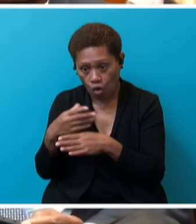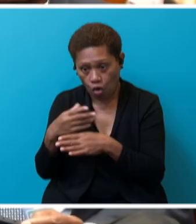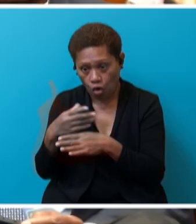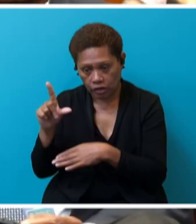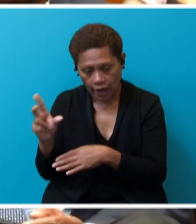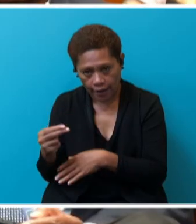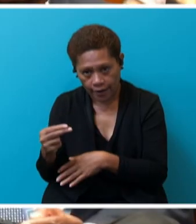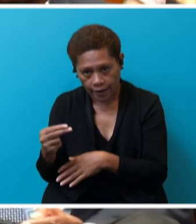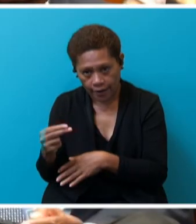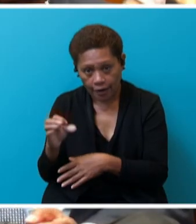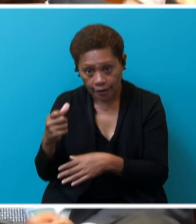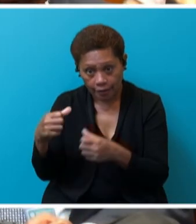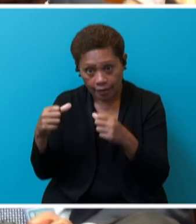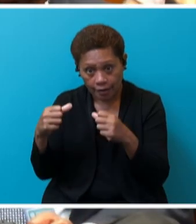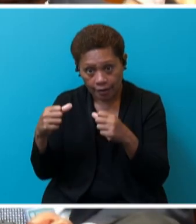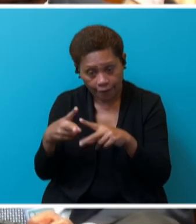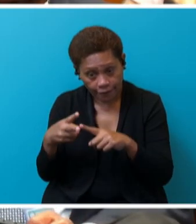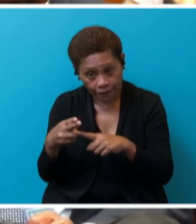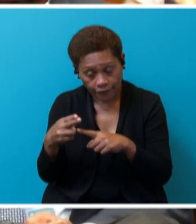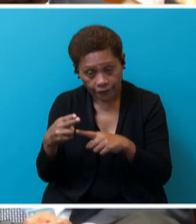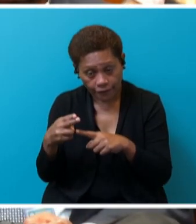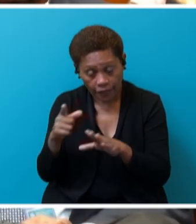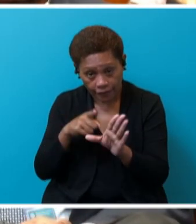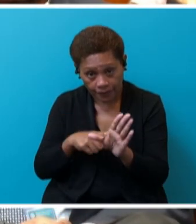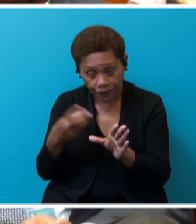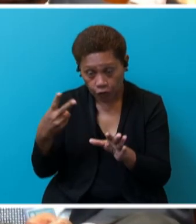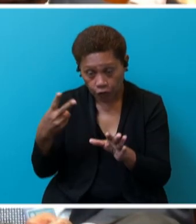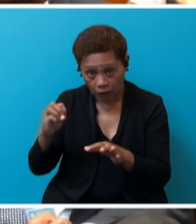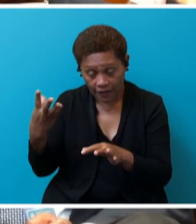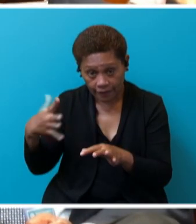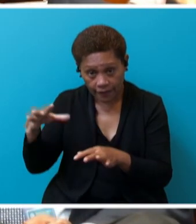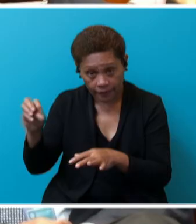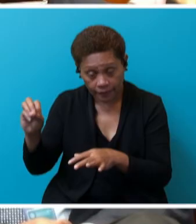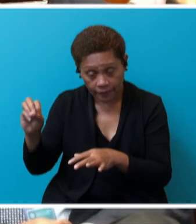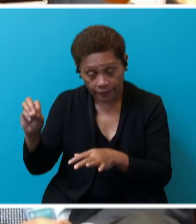in the financial year was the launch of the Water Sector Strategy 2050,